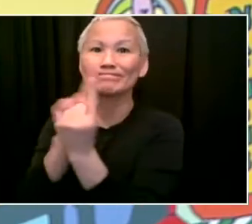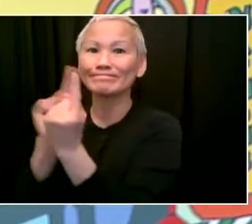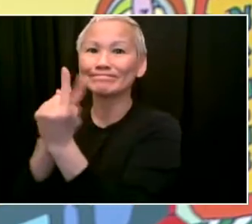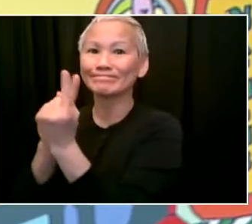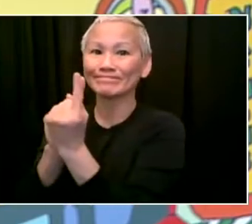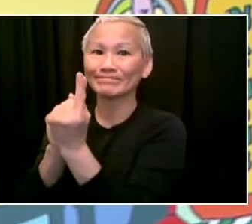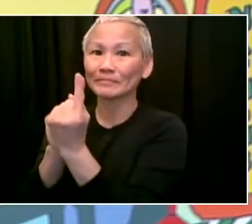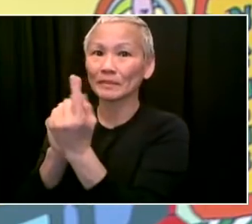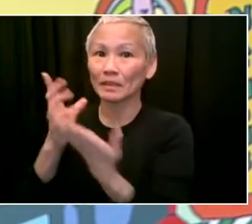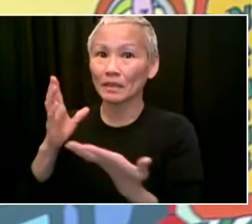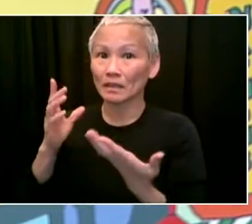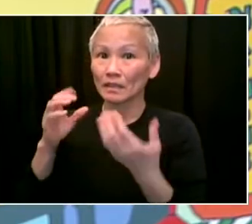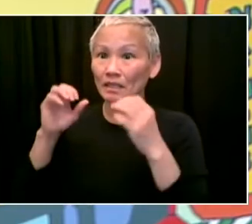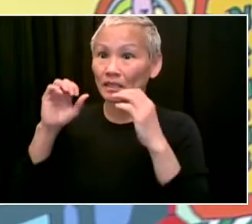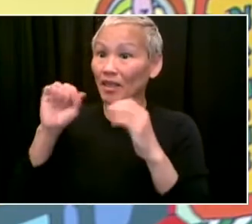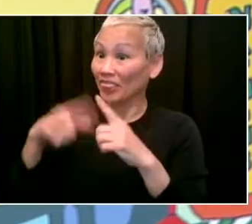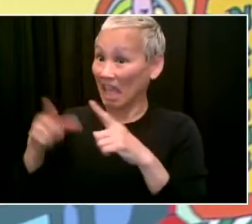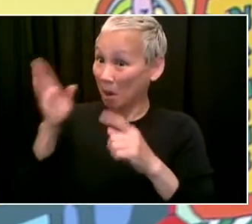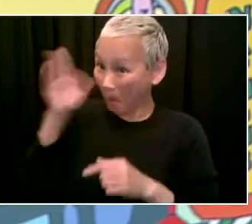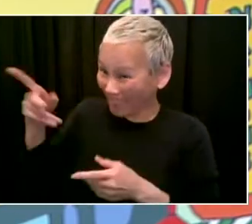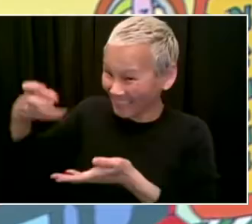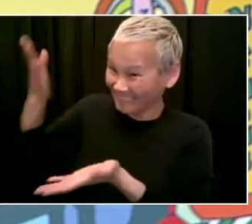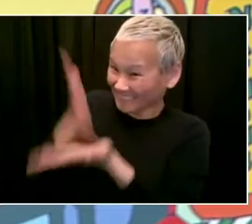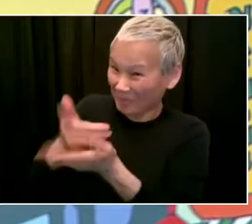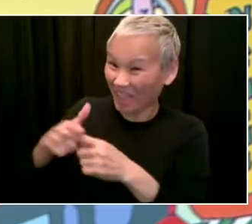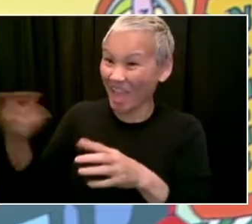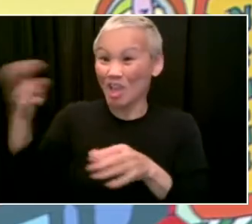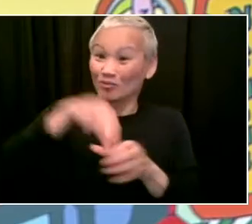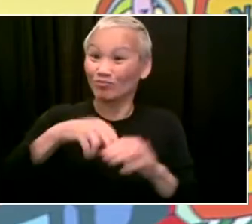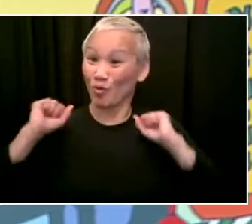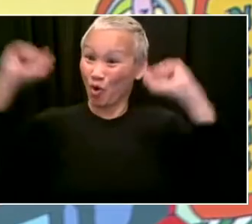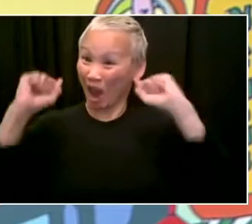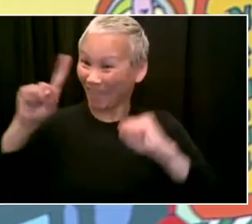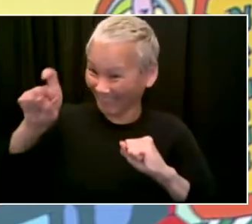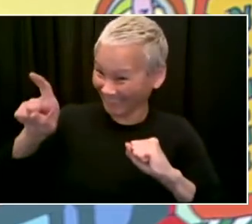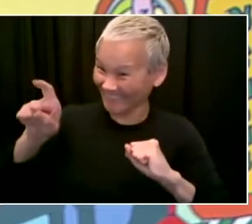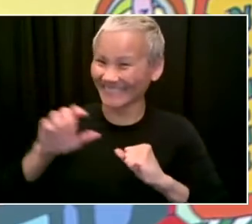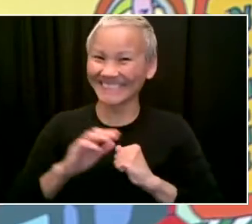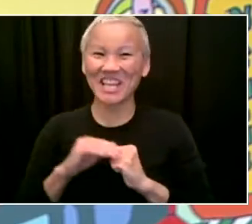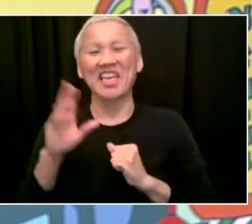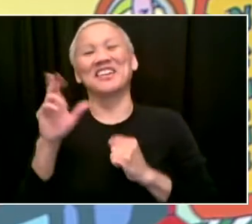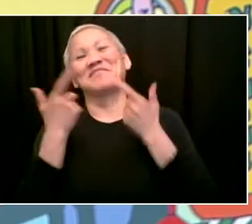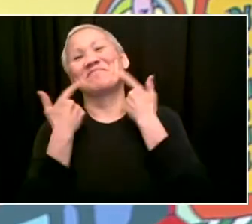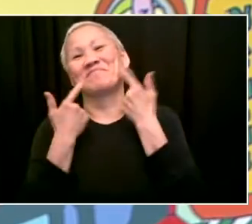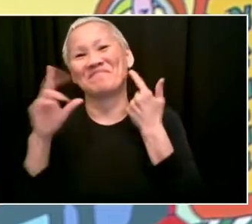I think it's more that he's trying to troll you. I was curious what you think about it.